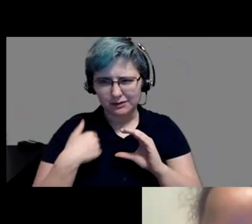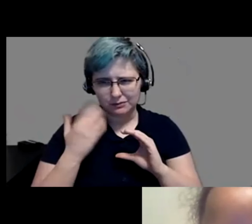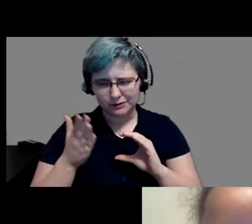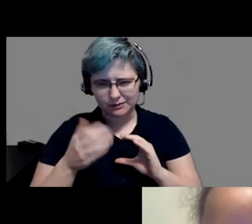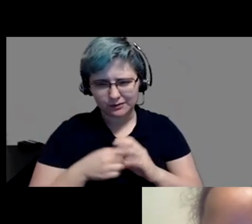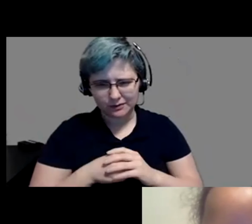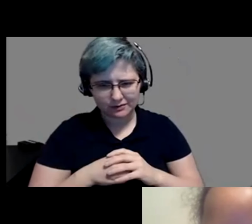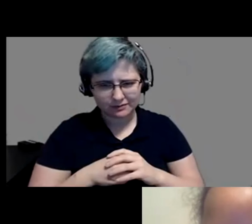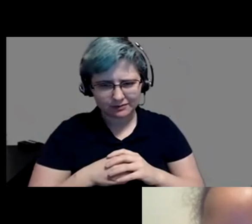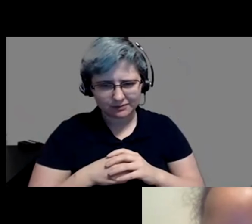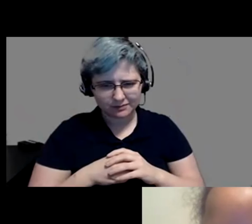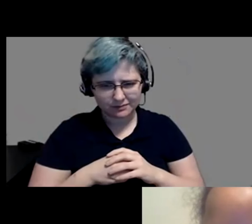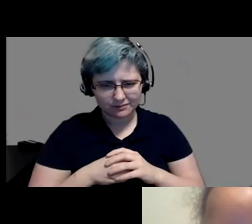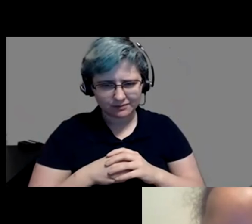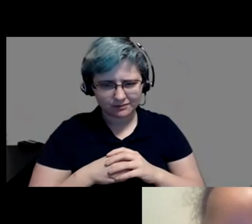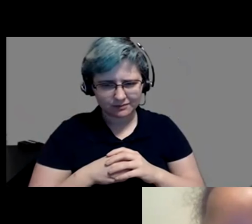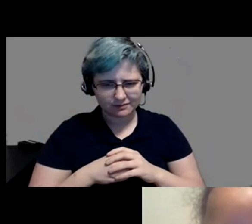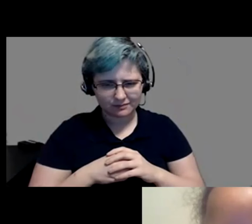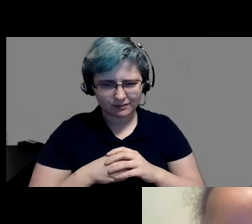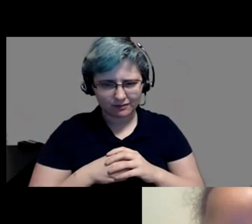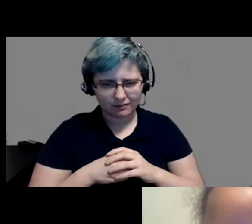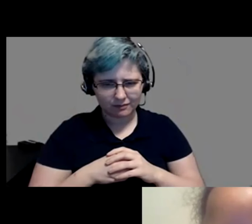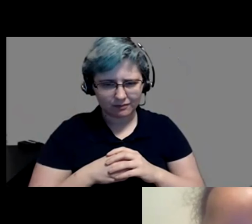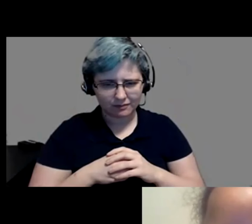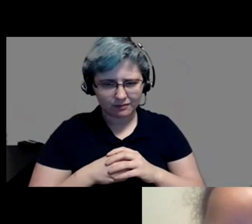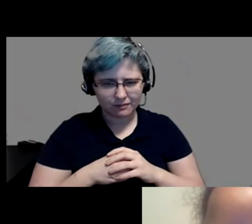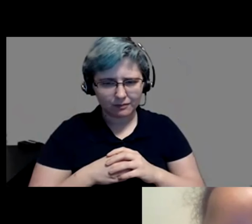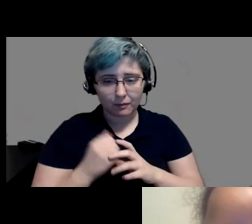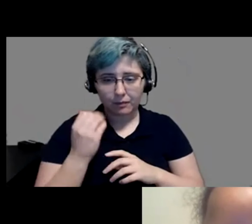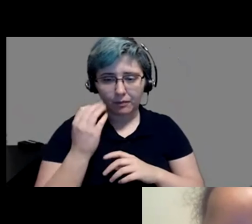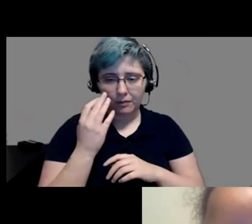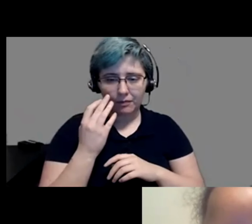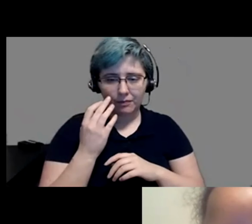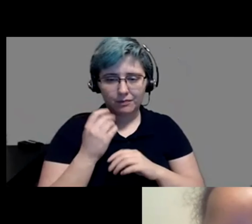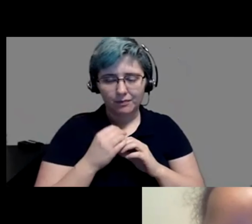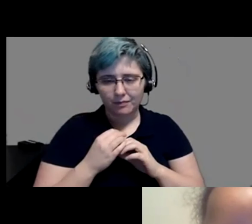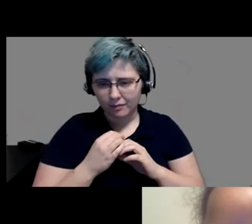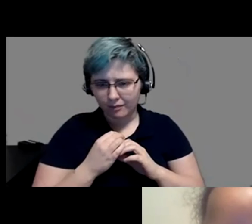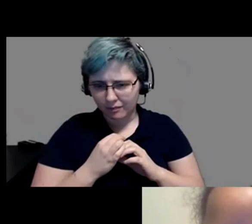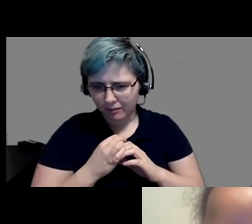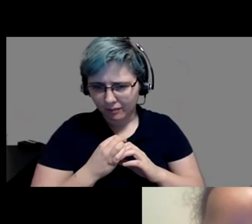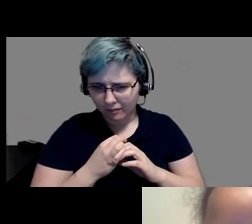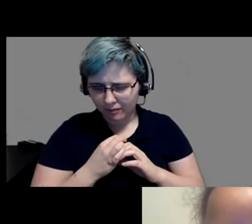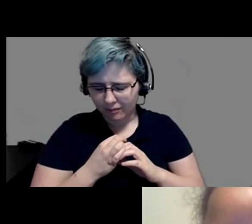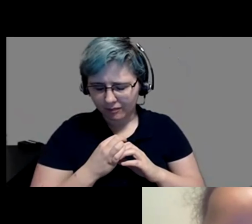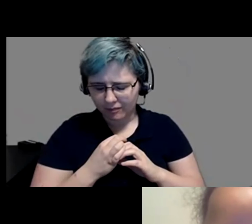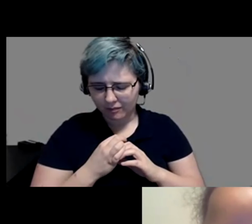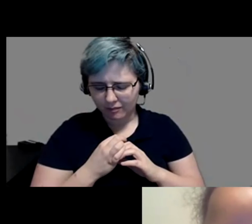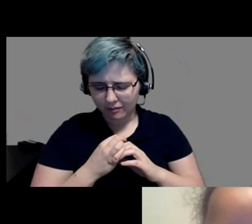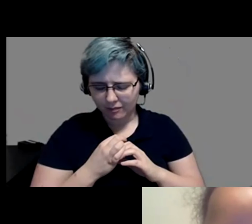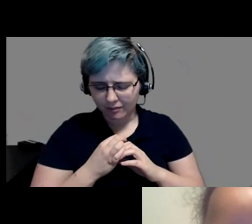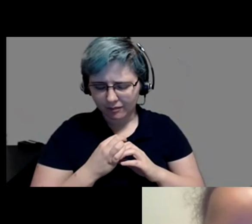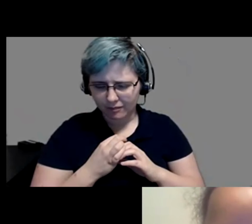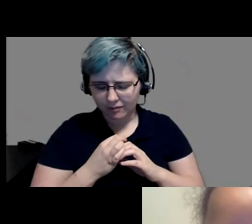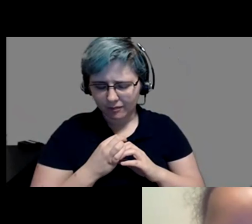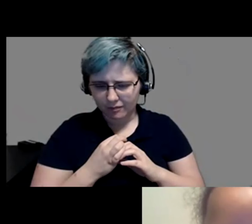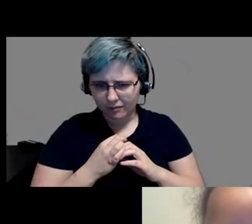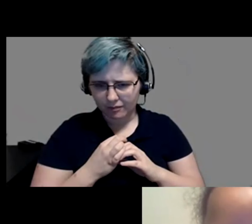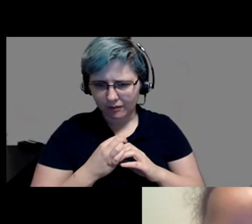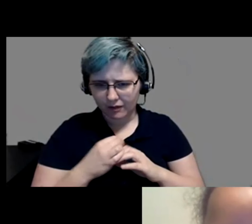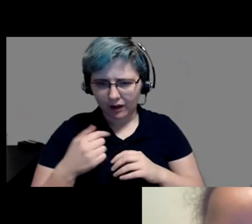soon because I will get it soon because I want to talk